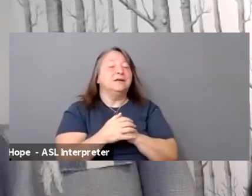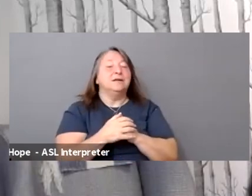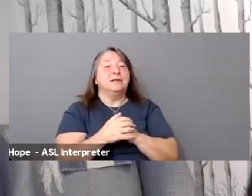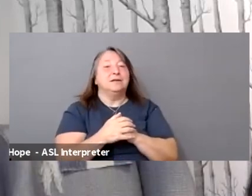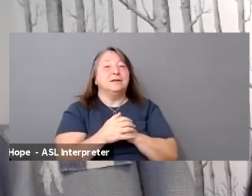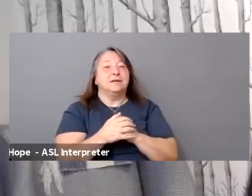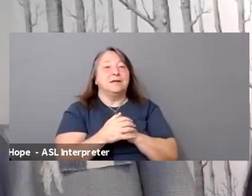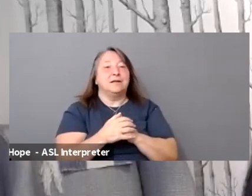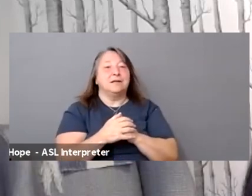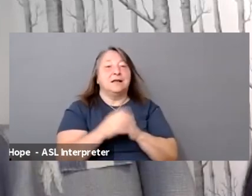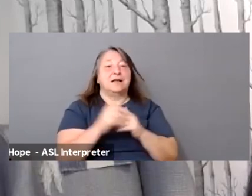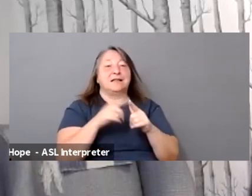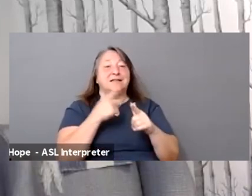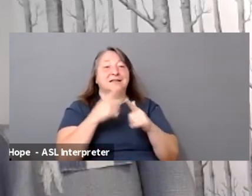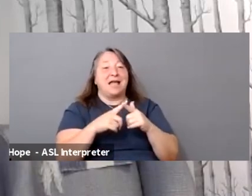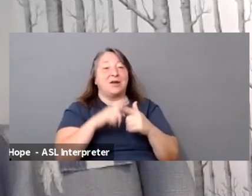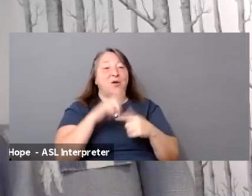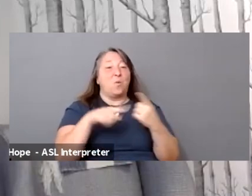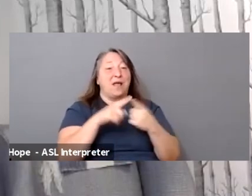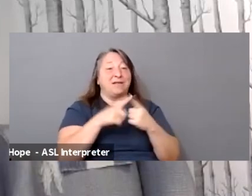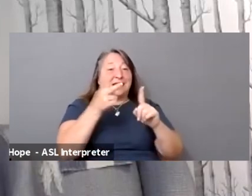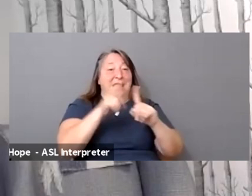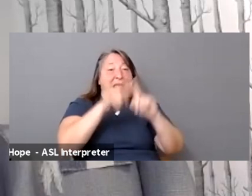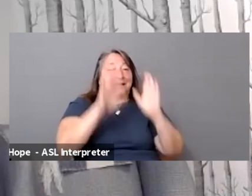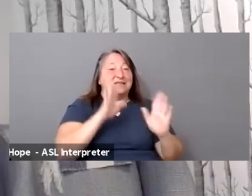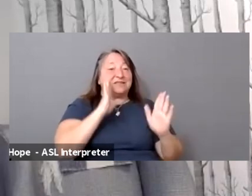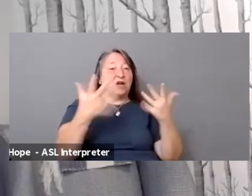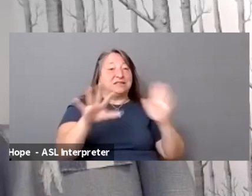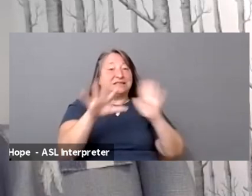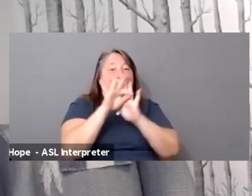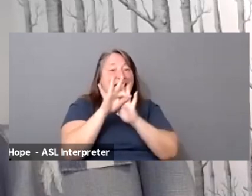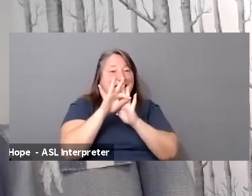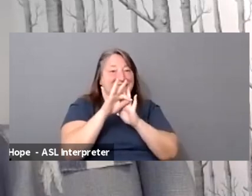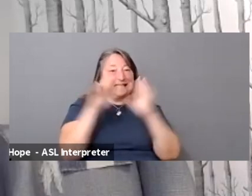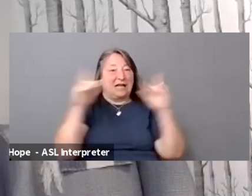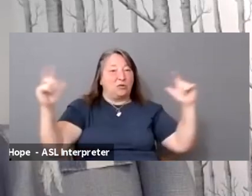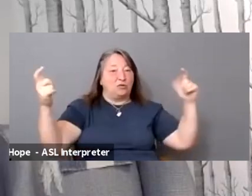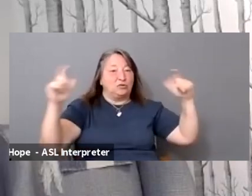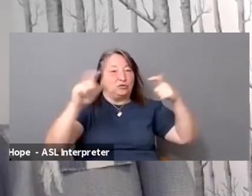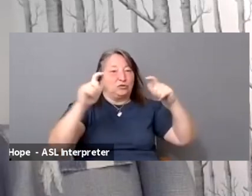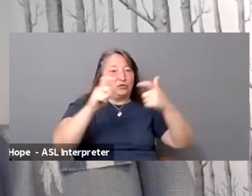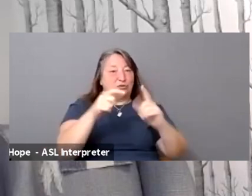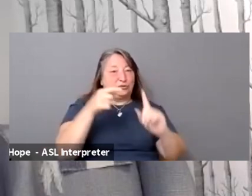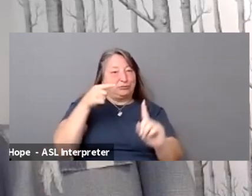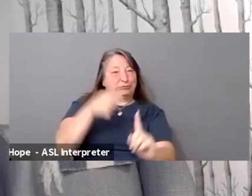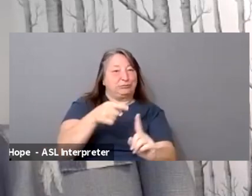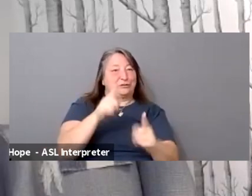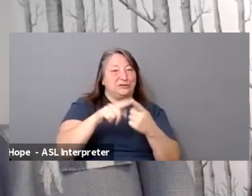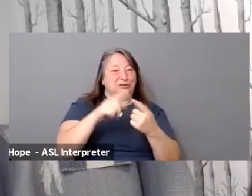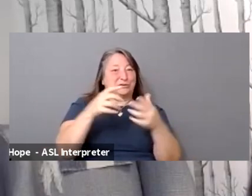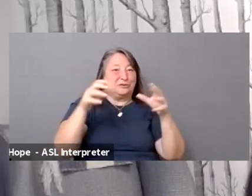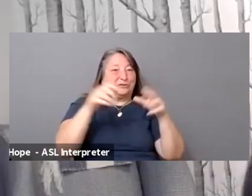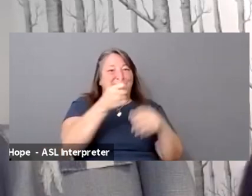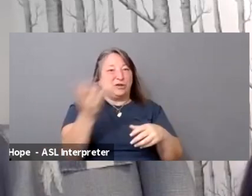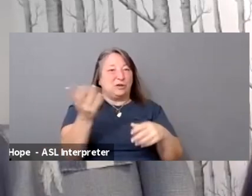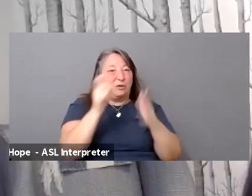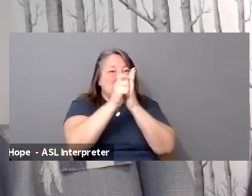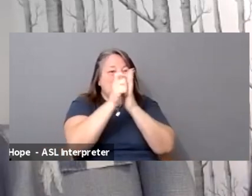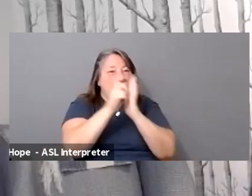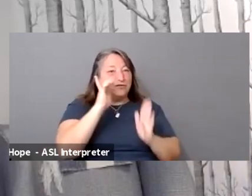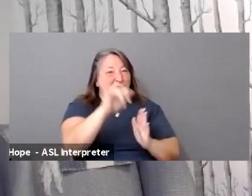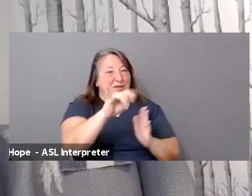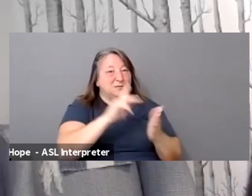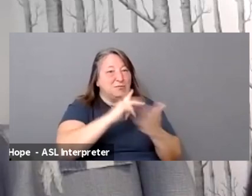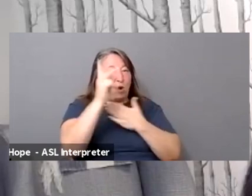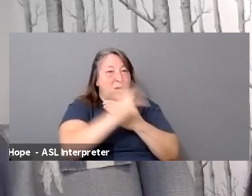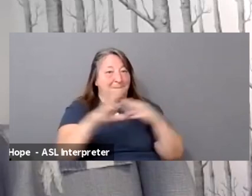the applicants are selected down to a handful of writers for this program, what happens is